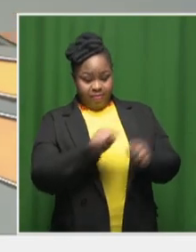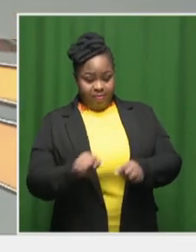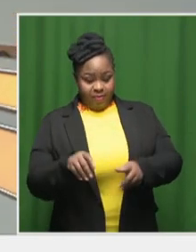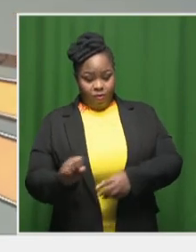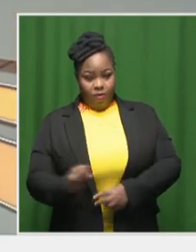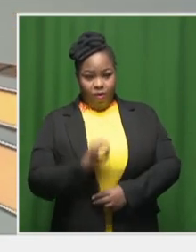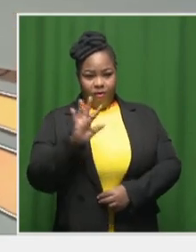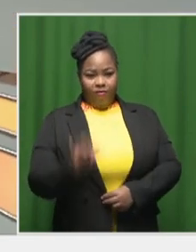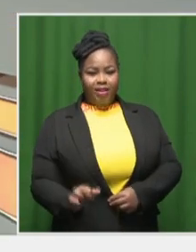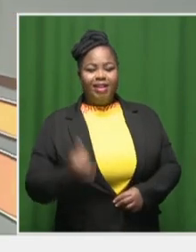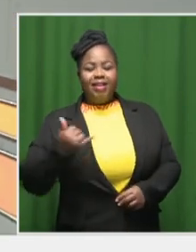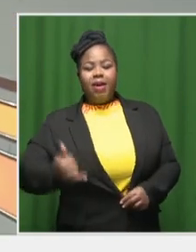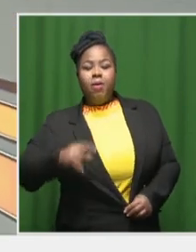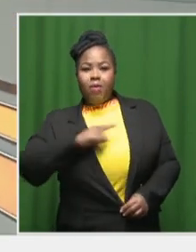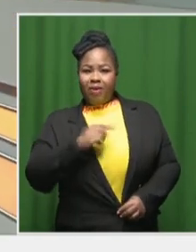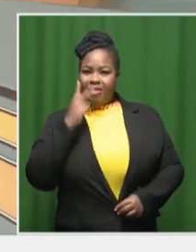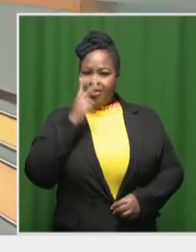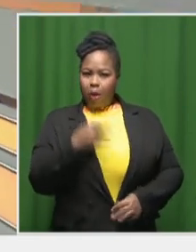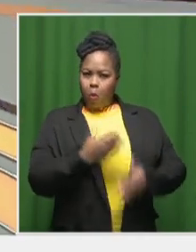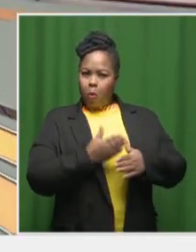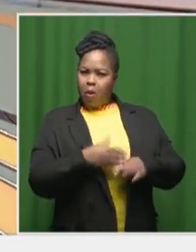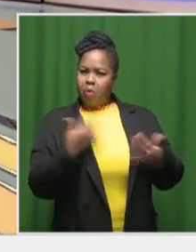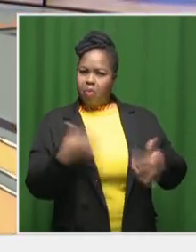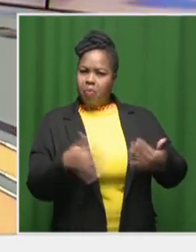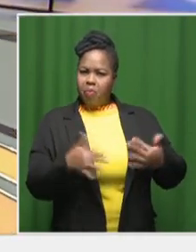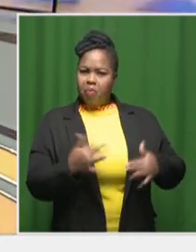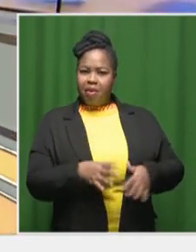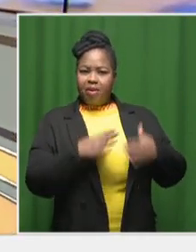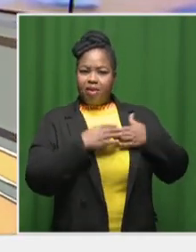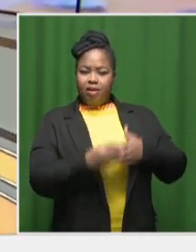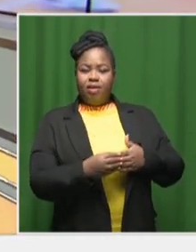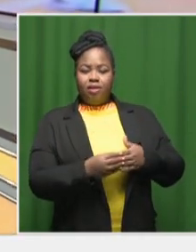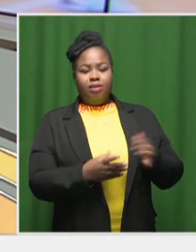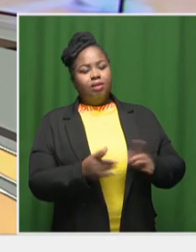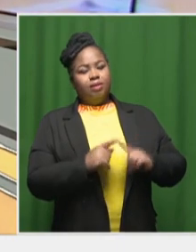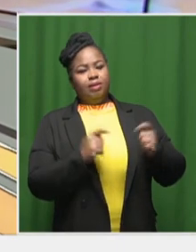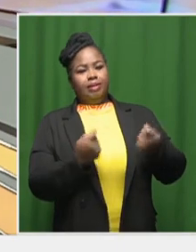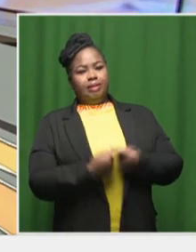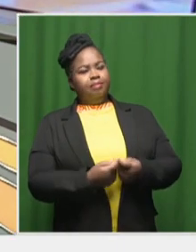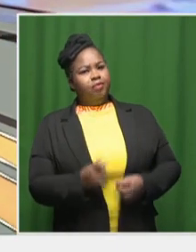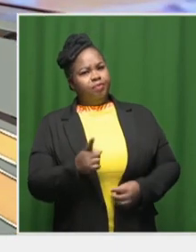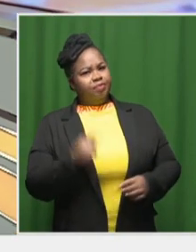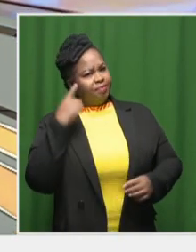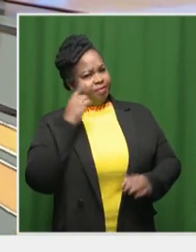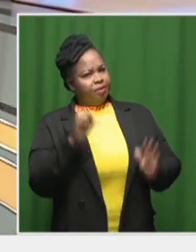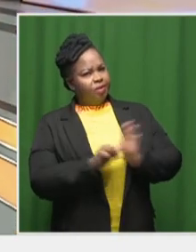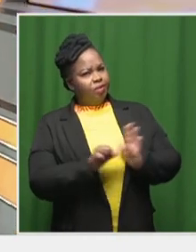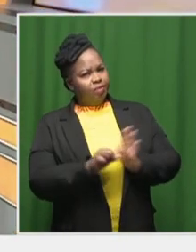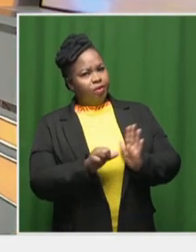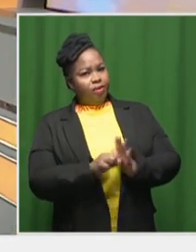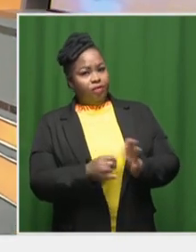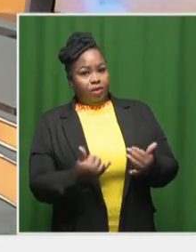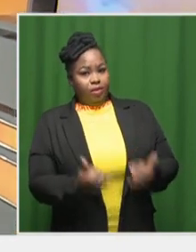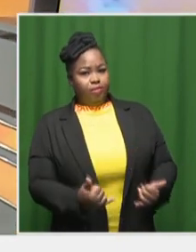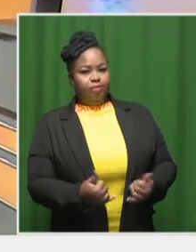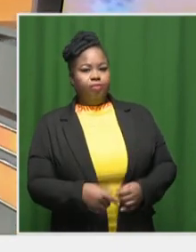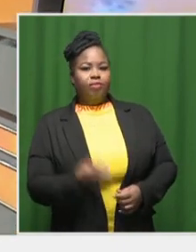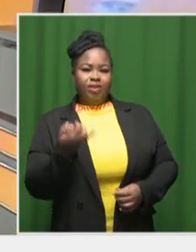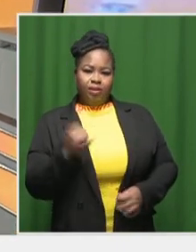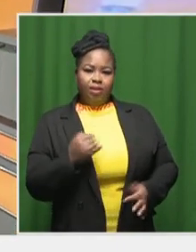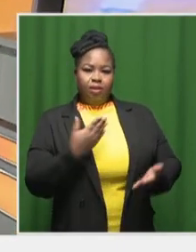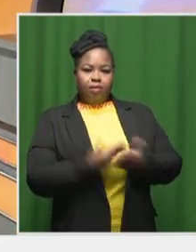Africa, the TNL, and we've seen the work that you've been doing just leading this Crinums team. How important do you think it is for you right now to still